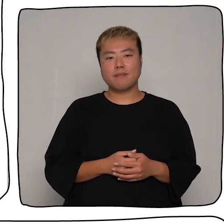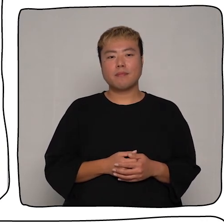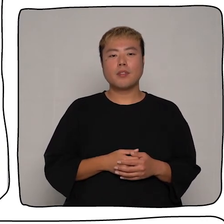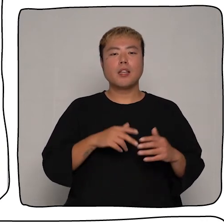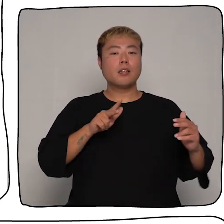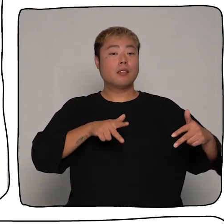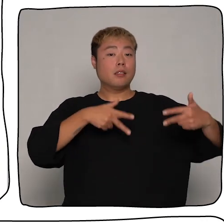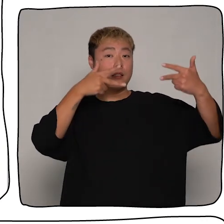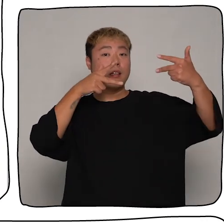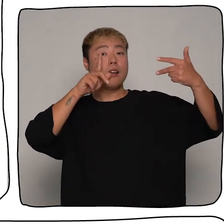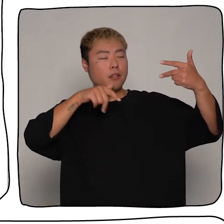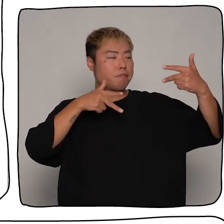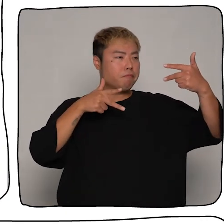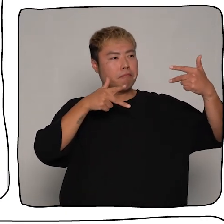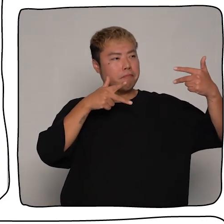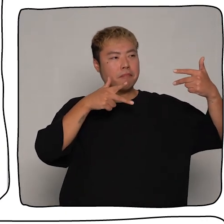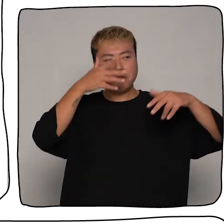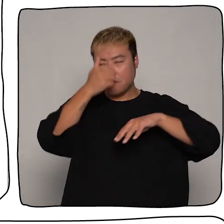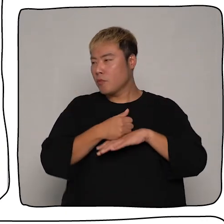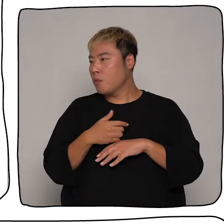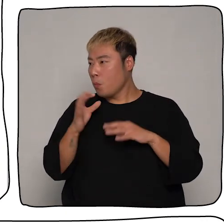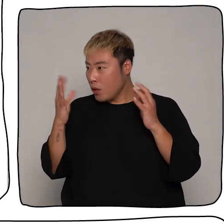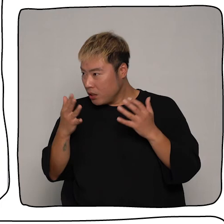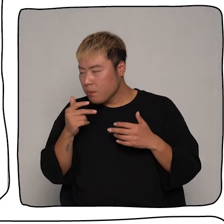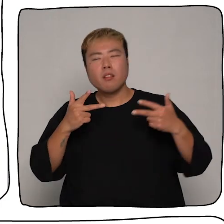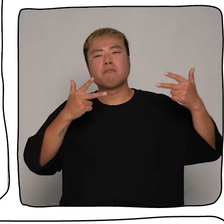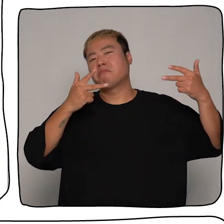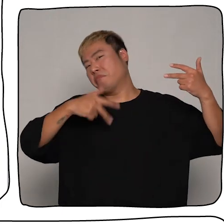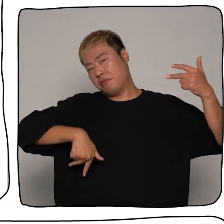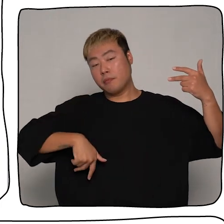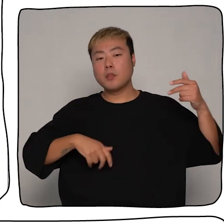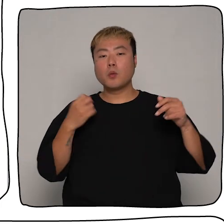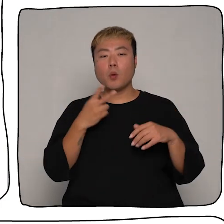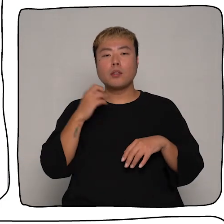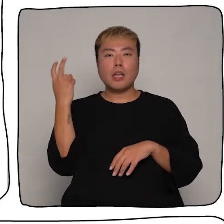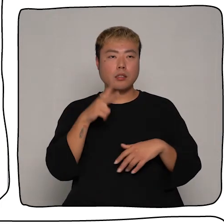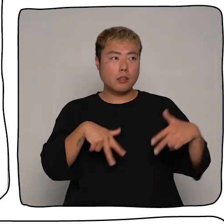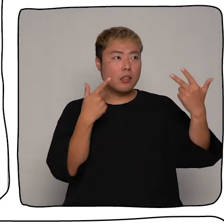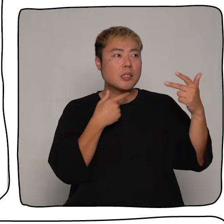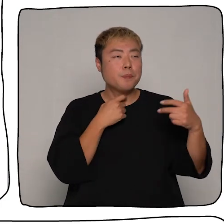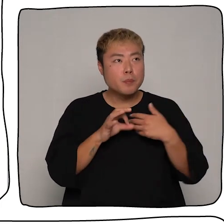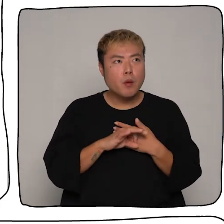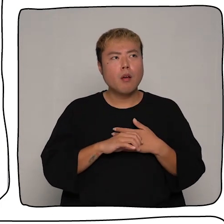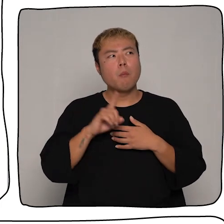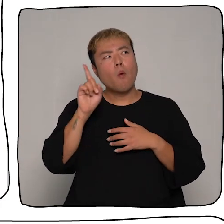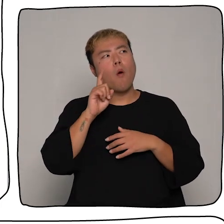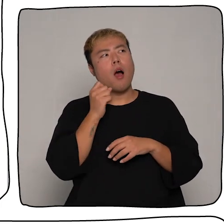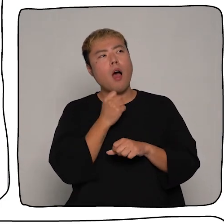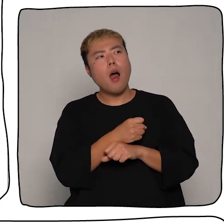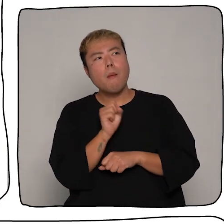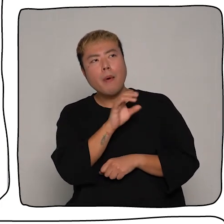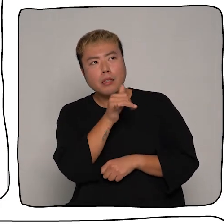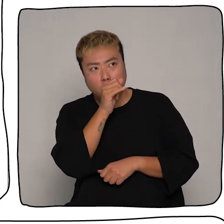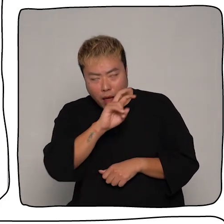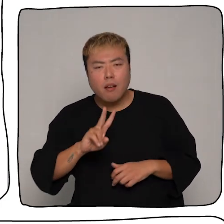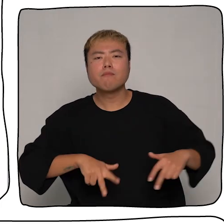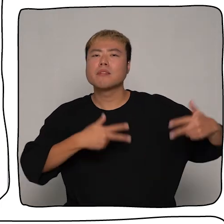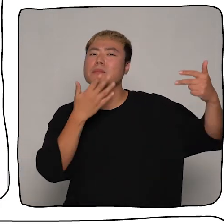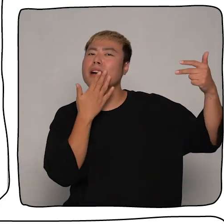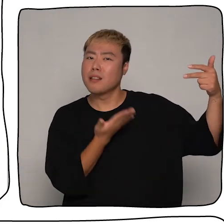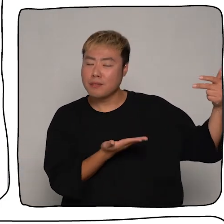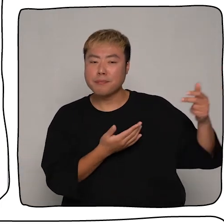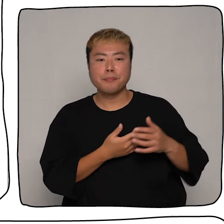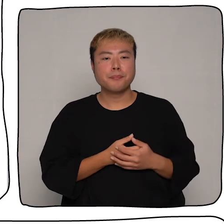She said that with a video phone, you have to hang up when you have something